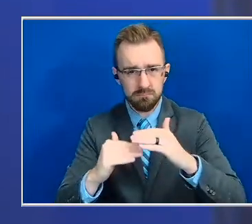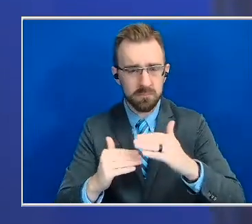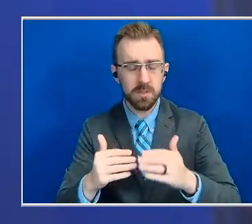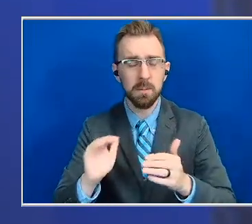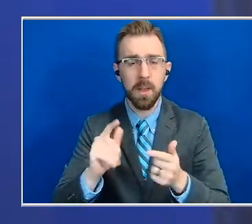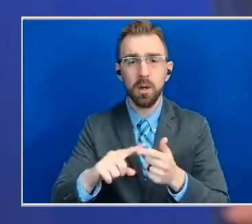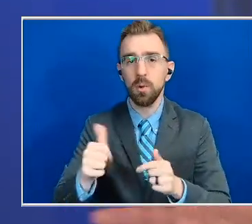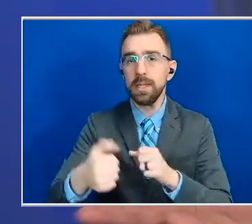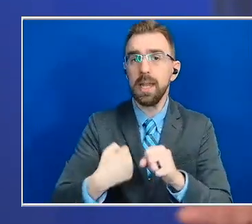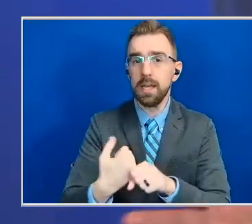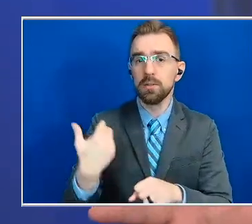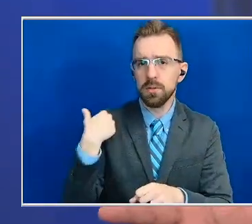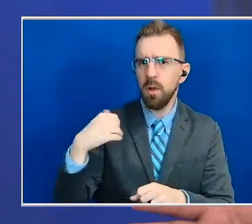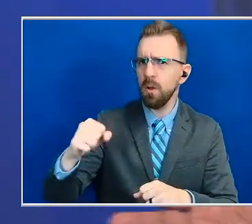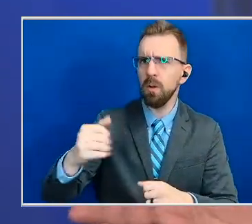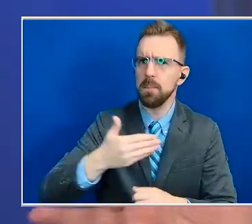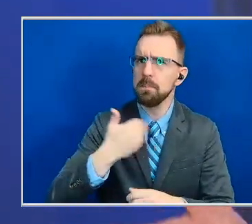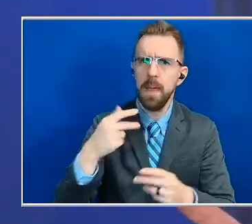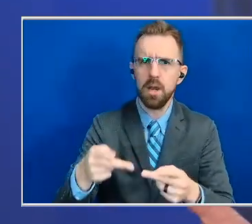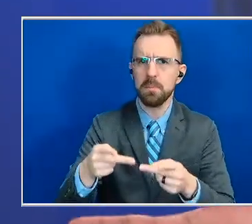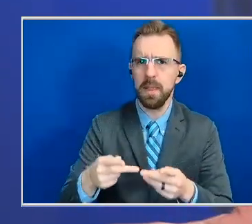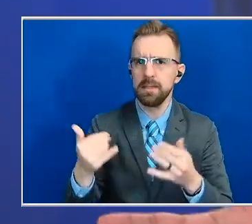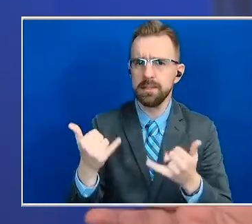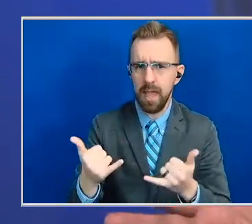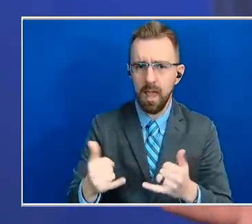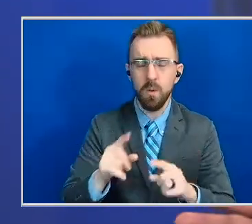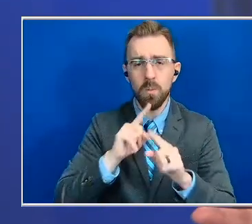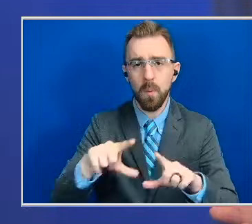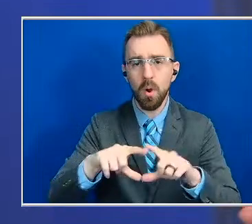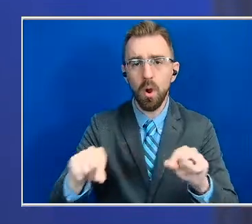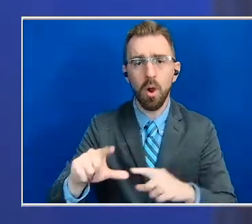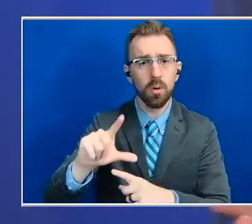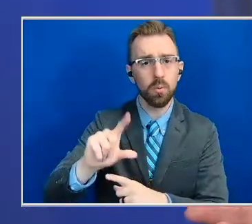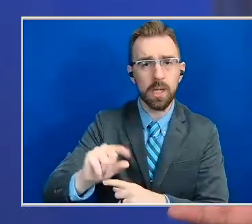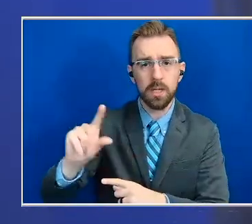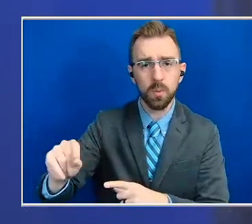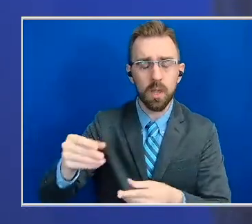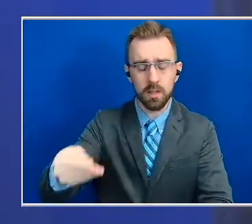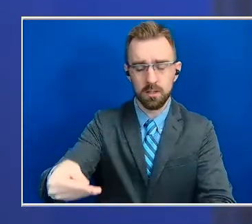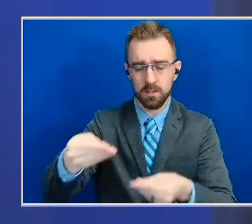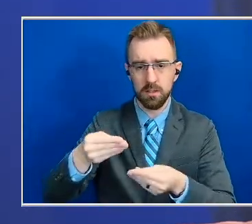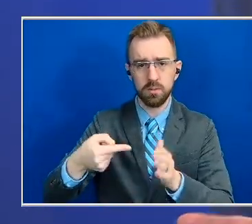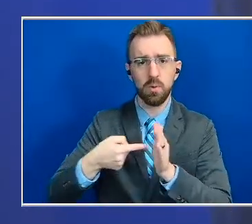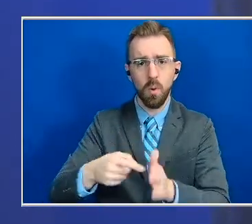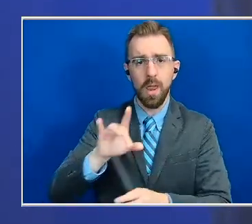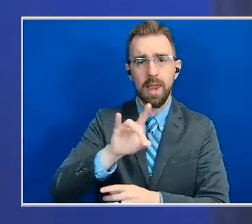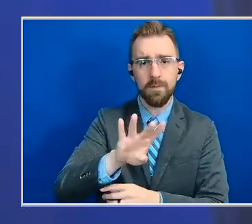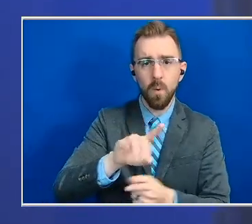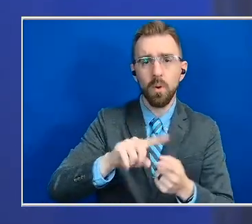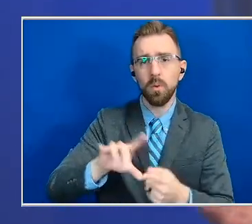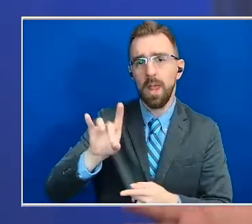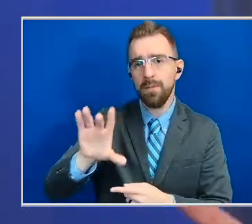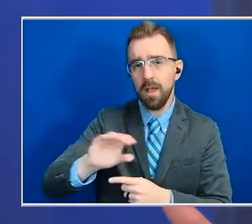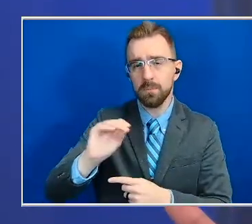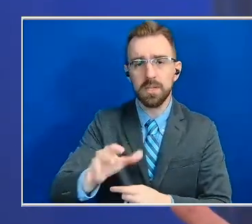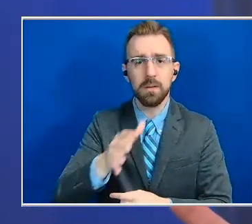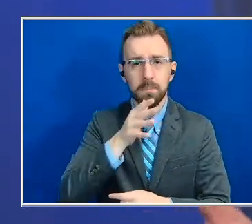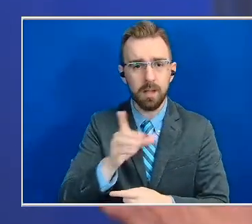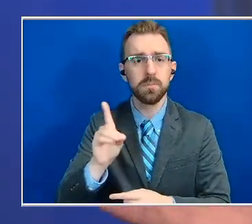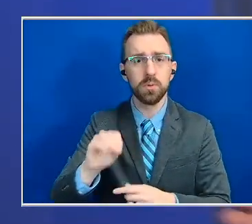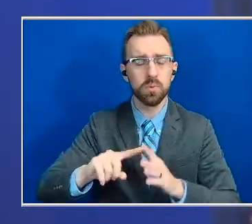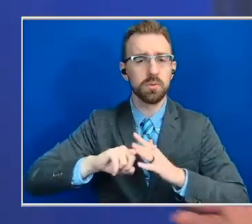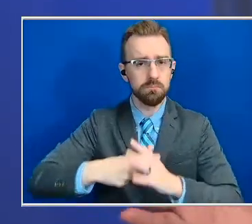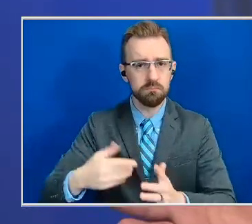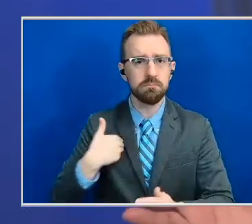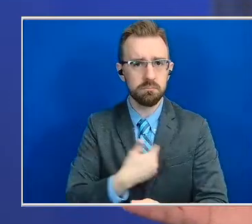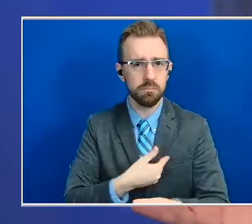better place. So the most recent report card in 2020 showed that about 84 to 85% of the moms do initiate breastfeeding.